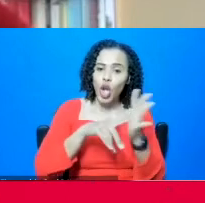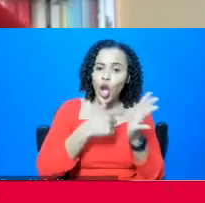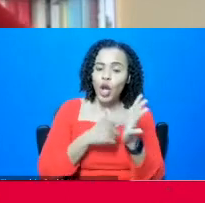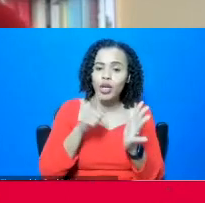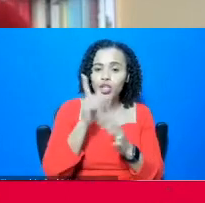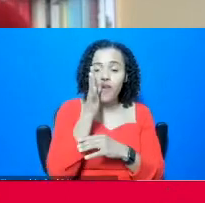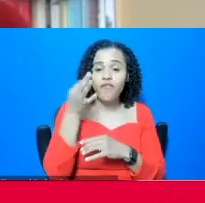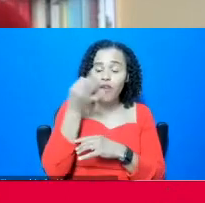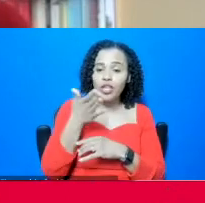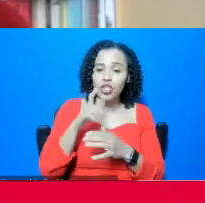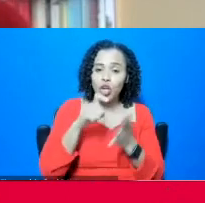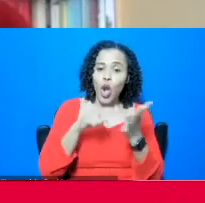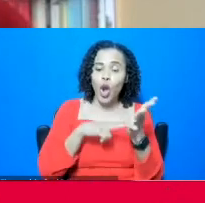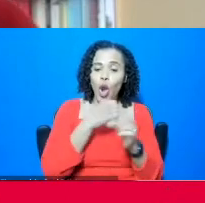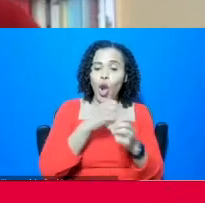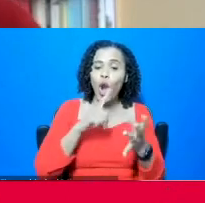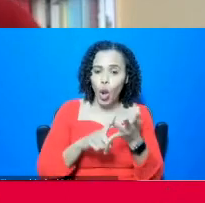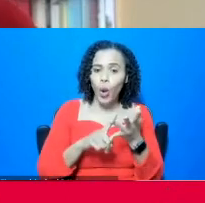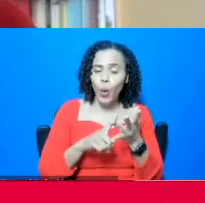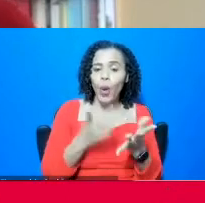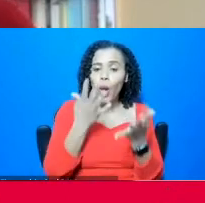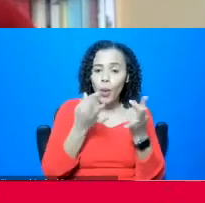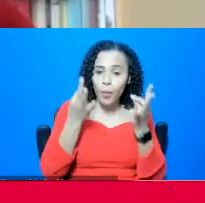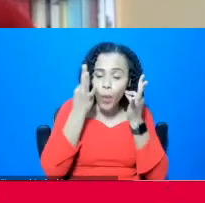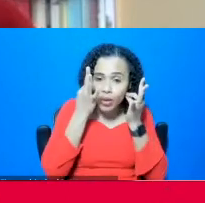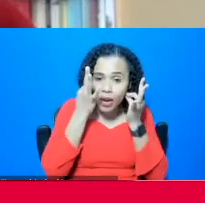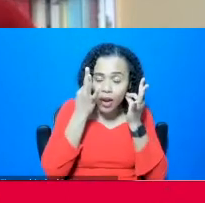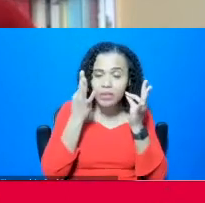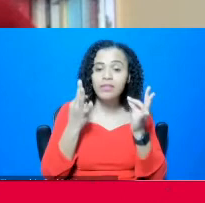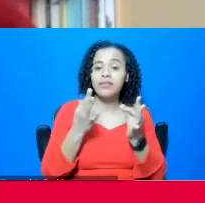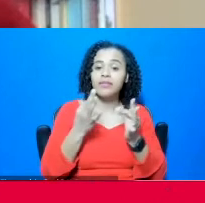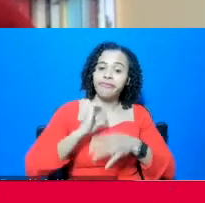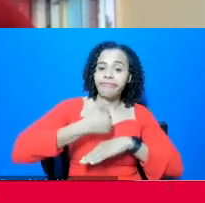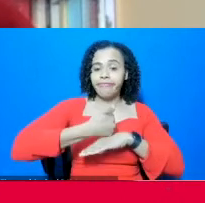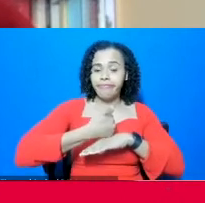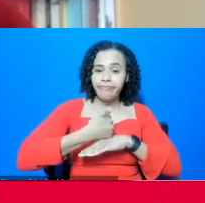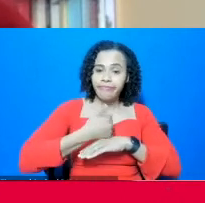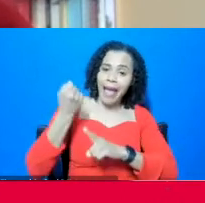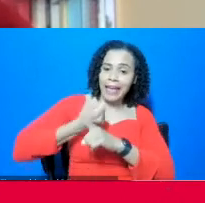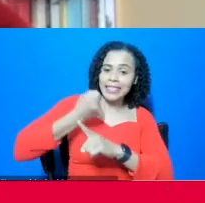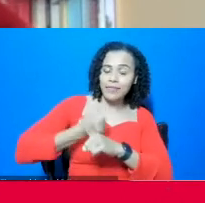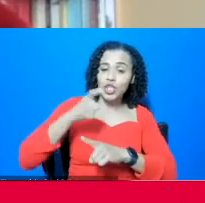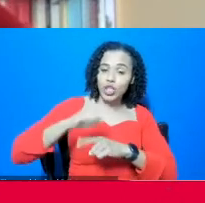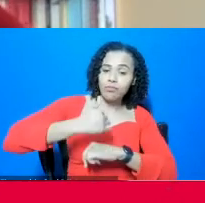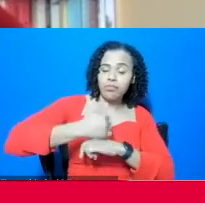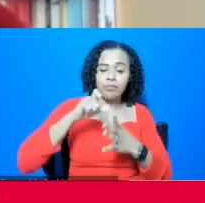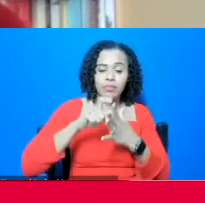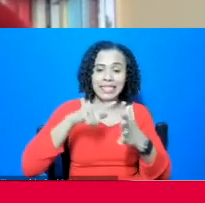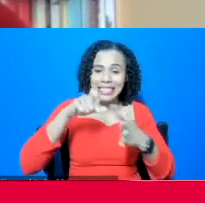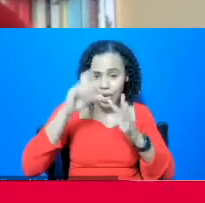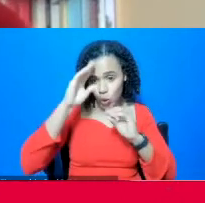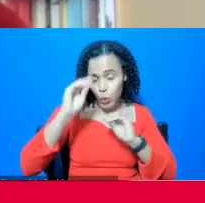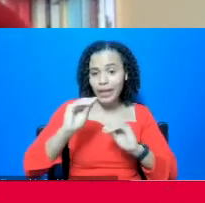researcher, podcast host, and activist. She co-founded Dead Education in 2019, a